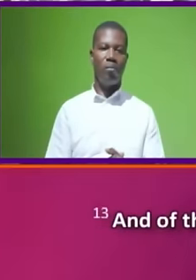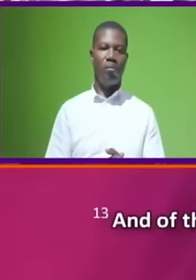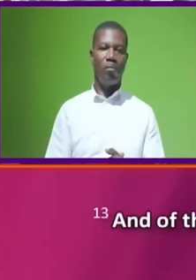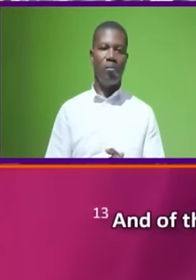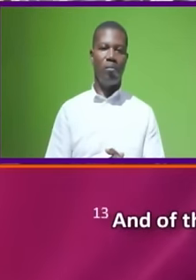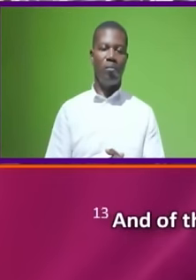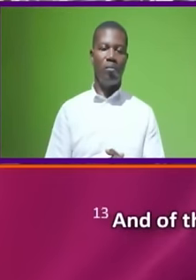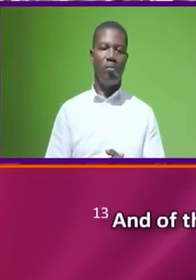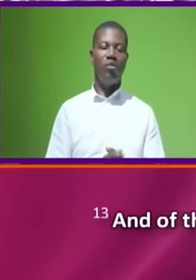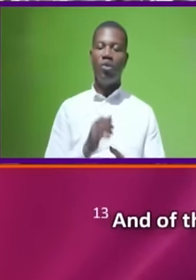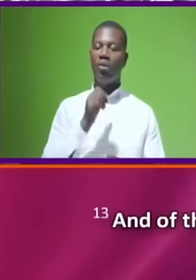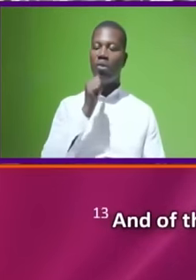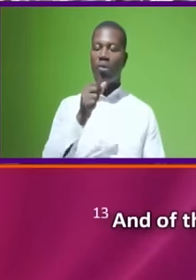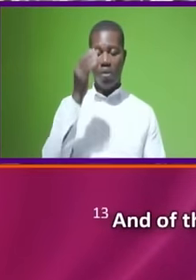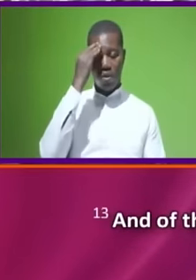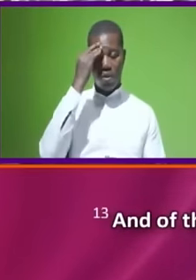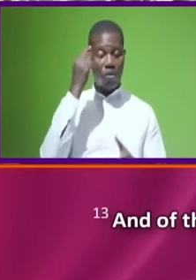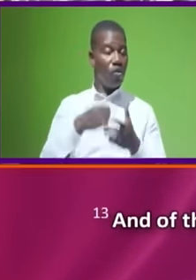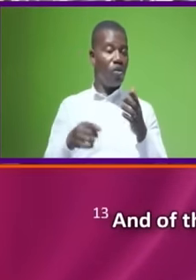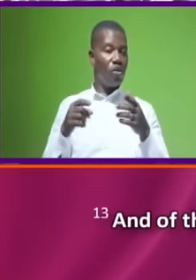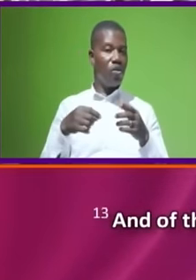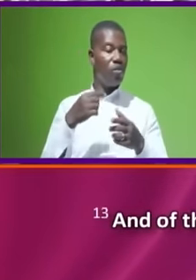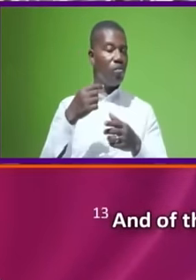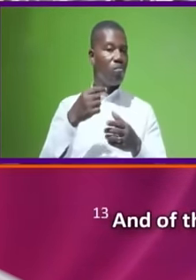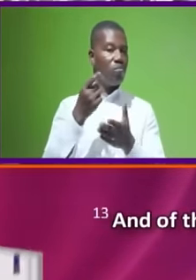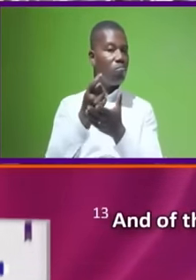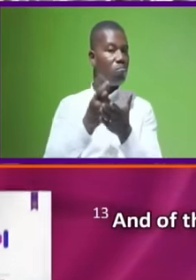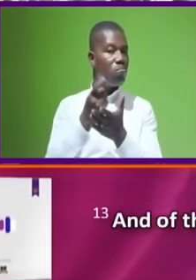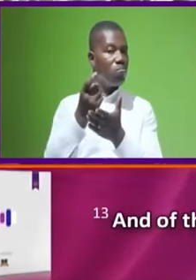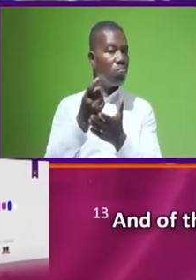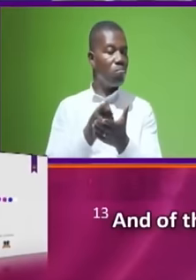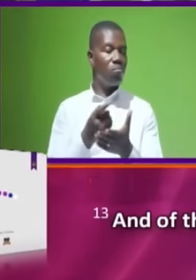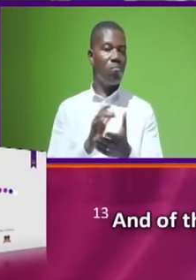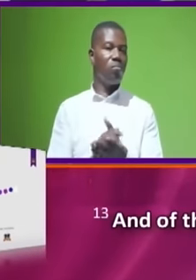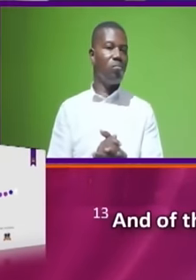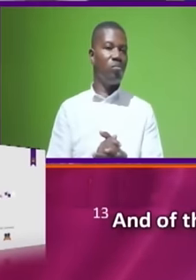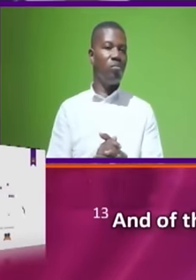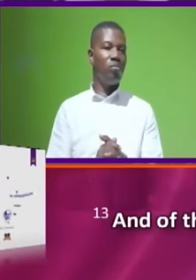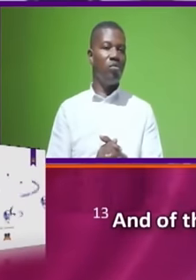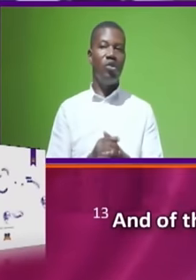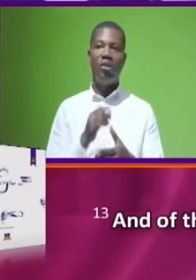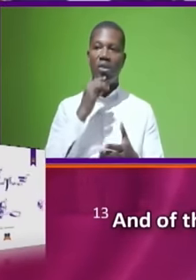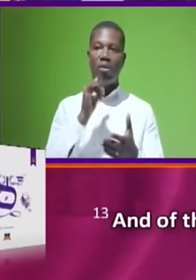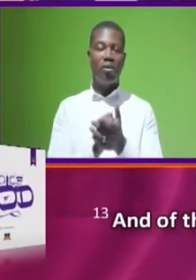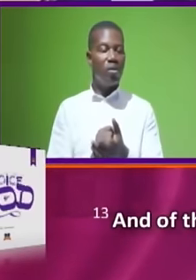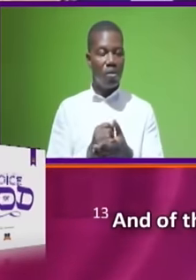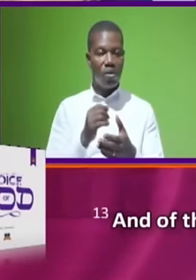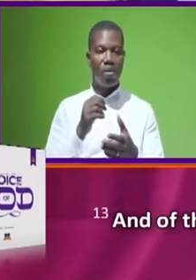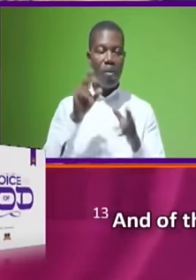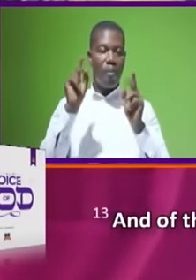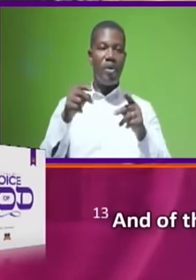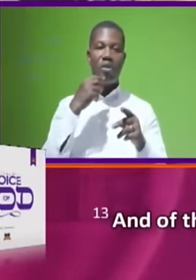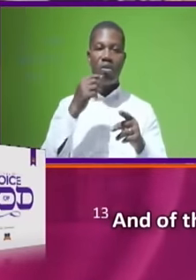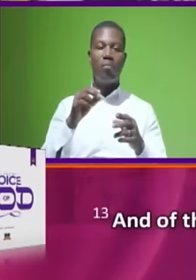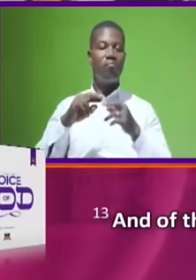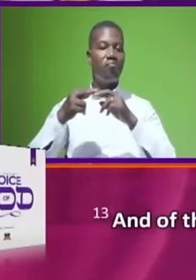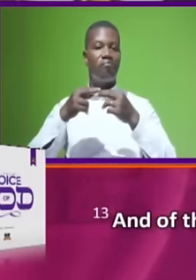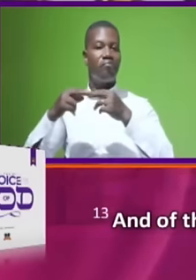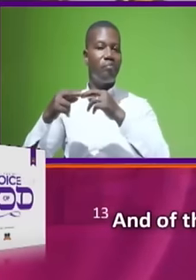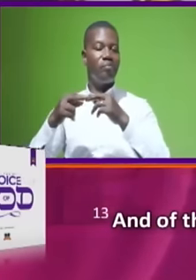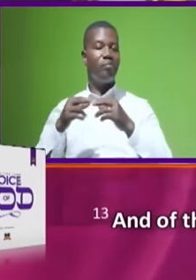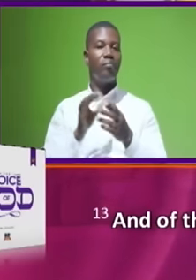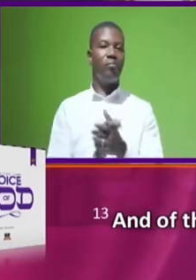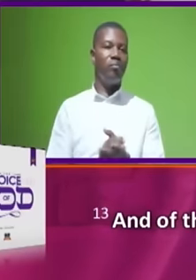you're talking about. You don't know when you are walking with. And you don't know whom you are really dealing with. And when you pursue, when